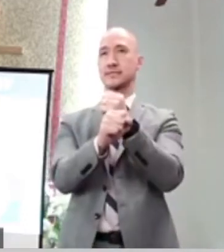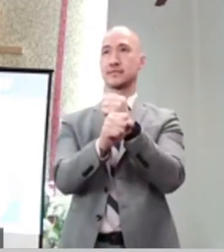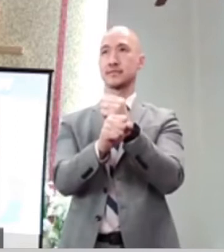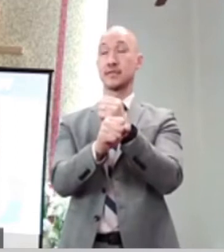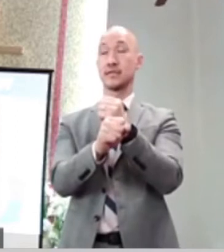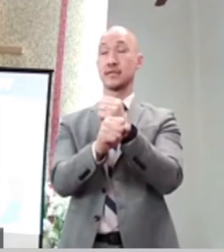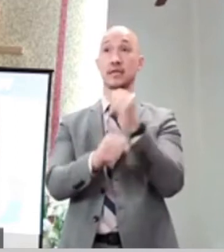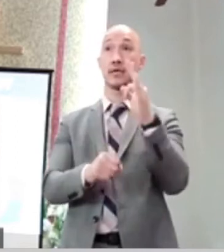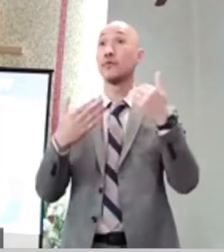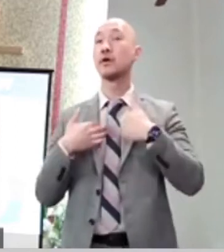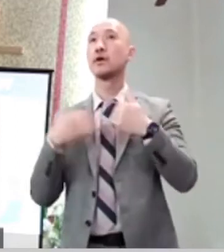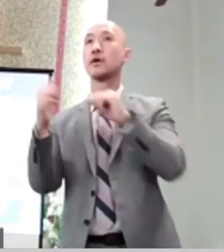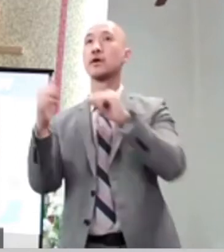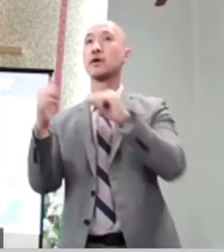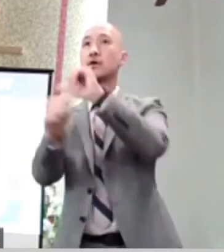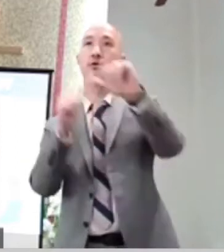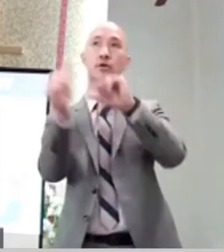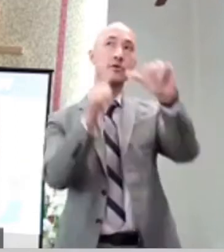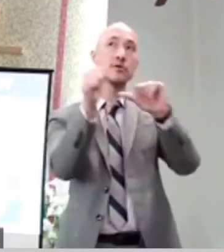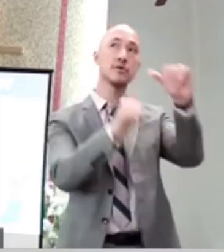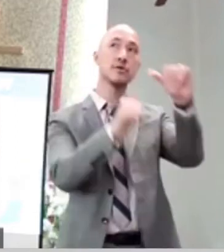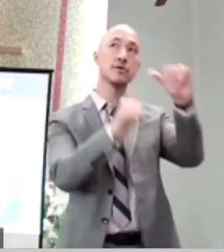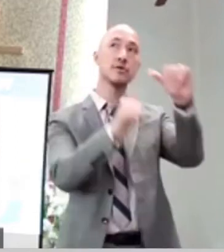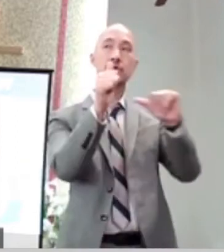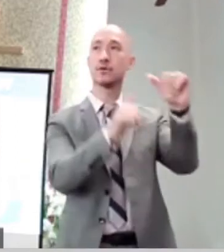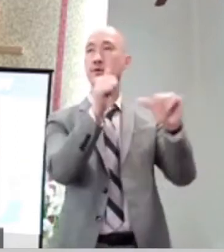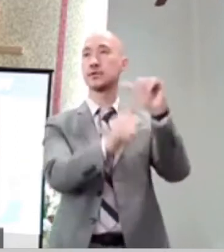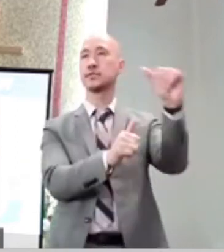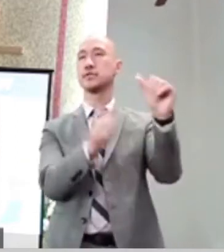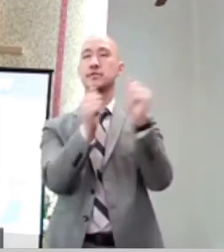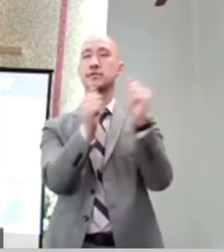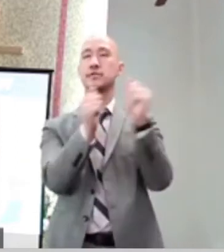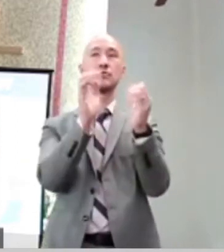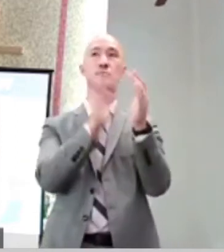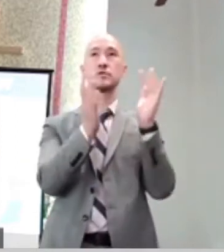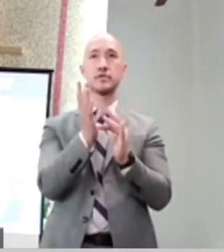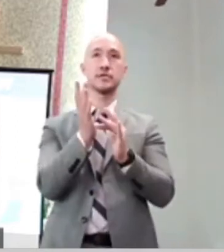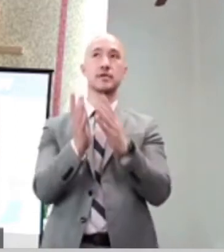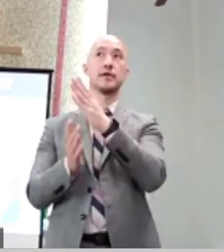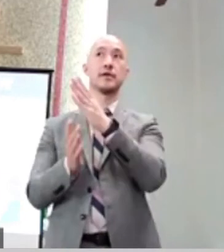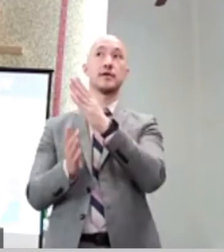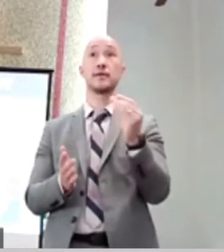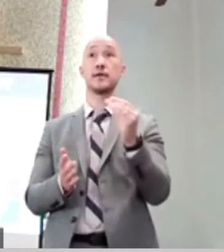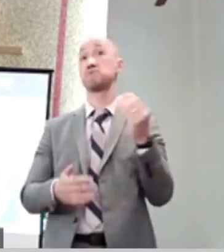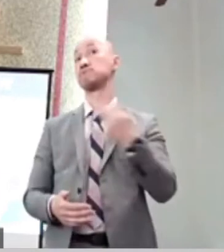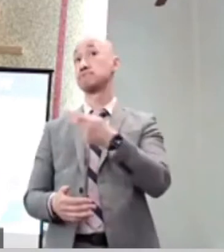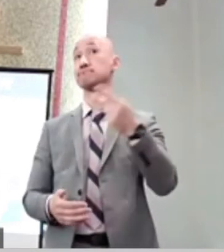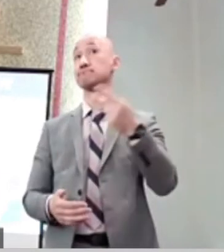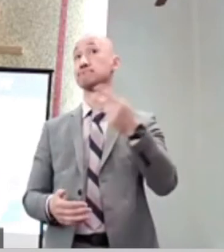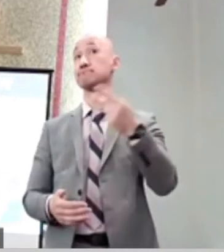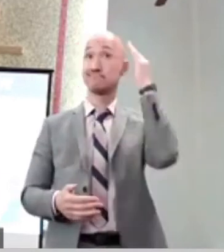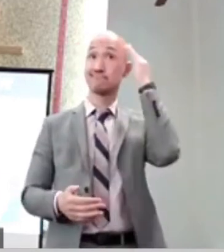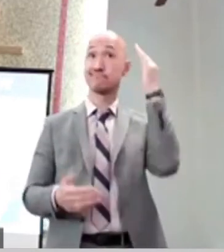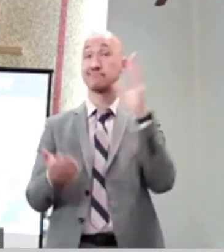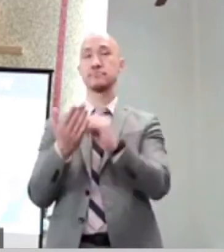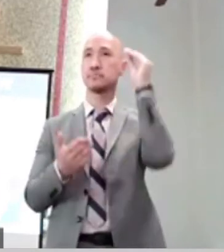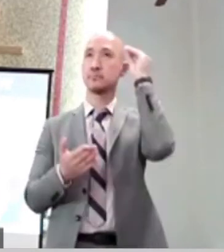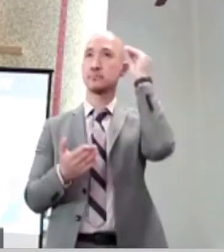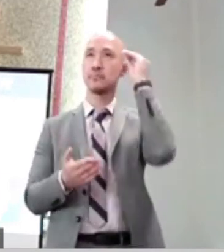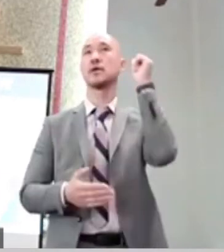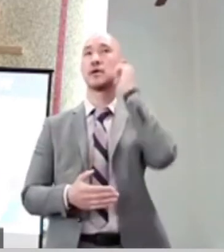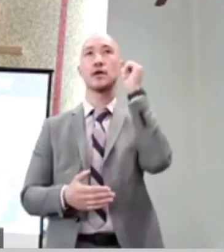resurrected Christ, he will never match your expectations. It's a constant journey of growth and learning. That's